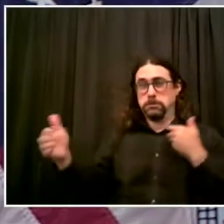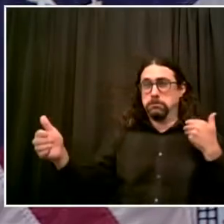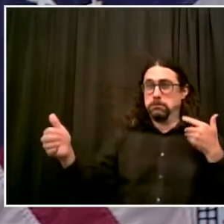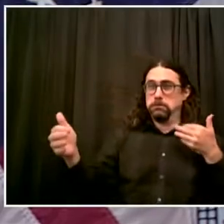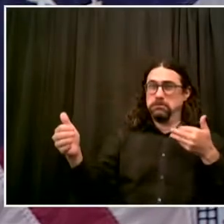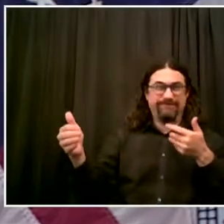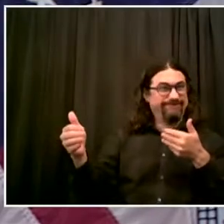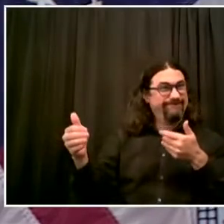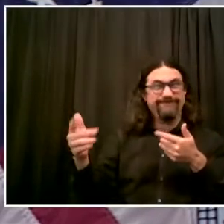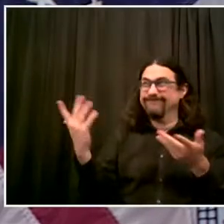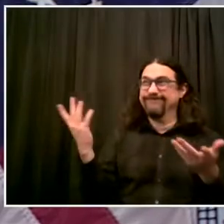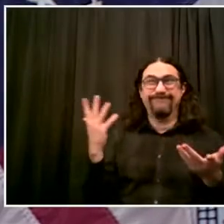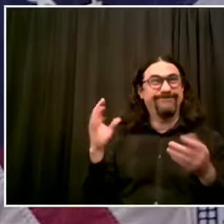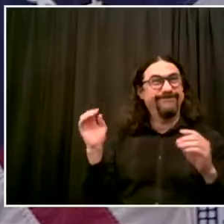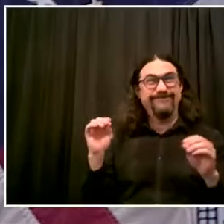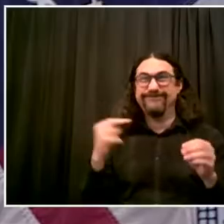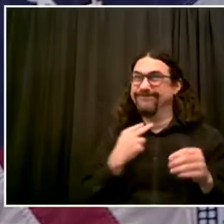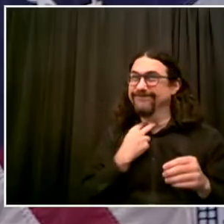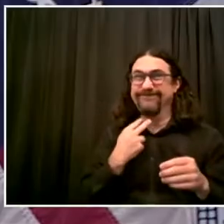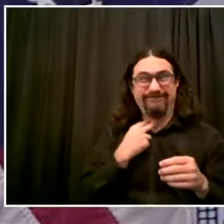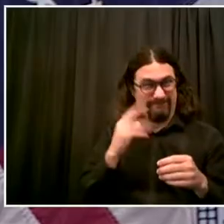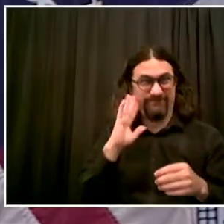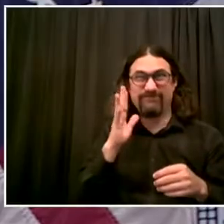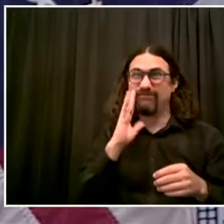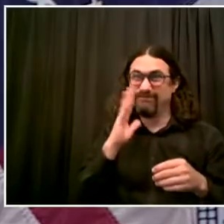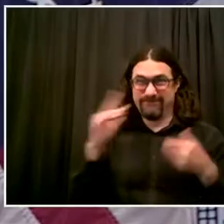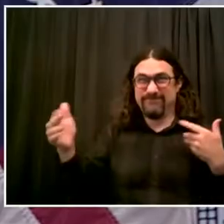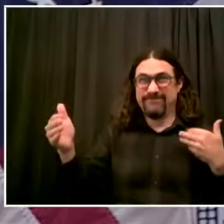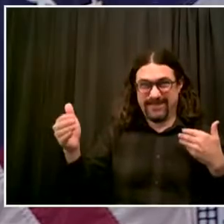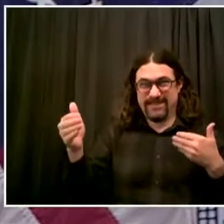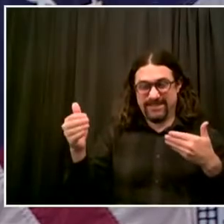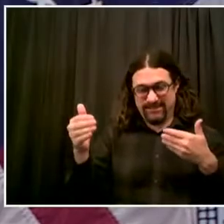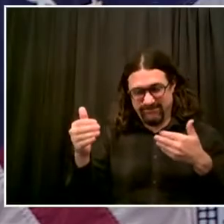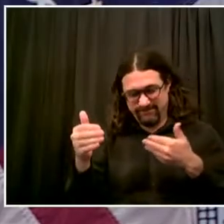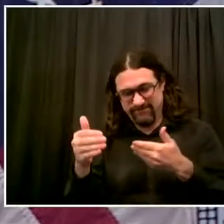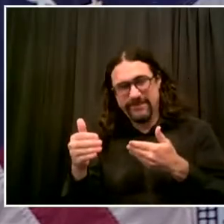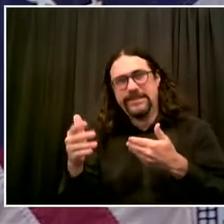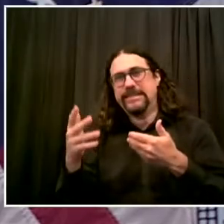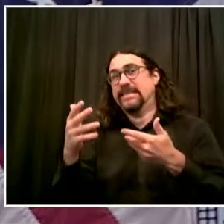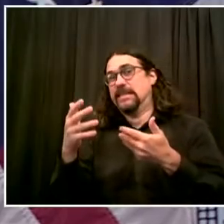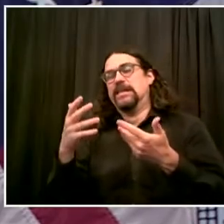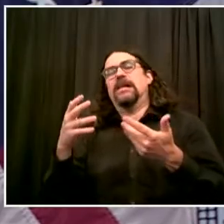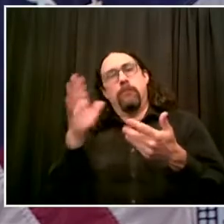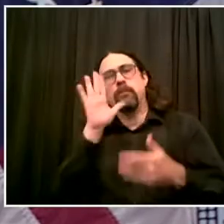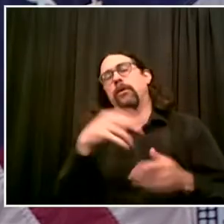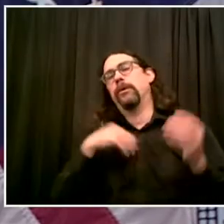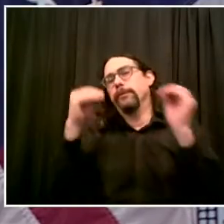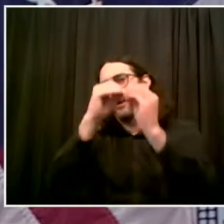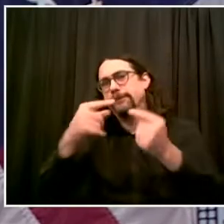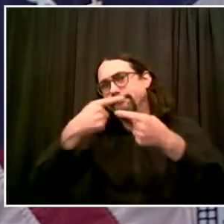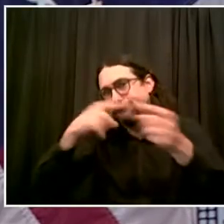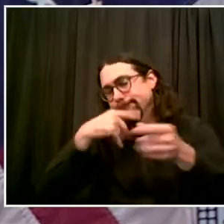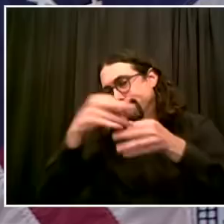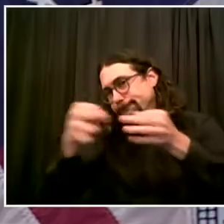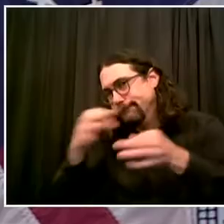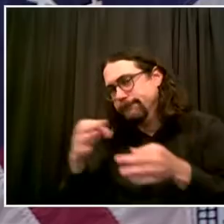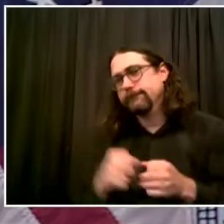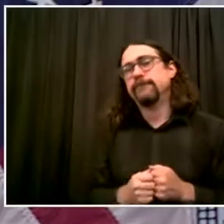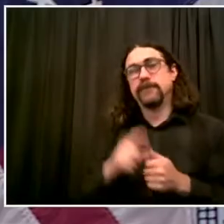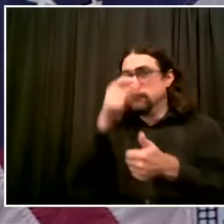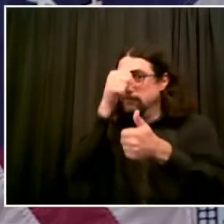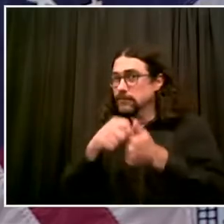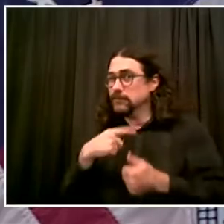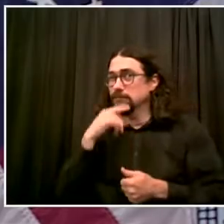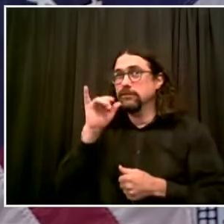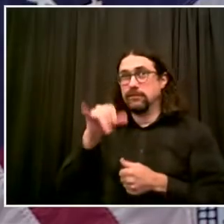from OMB, average, a very broad average across many different types of agencies and employees, but the rule of thumb,